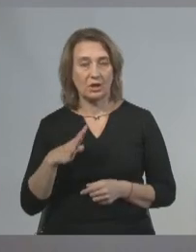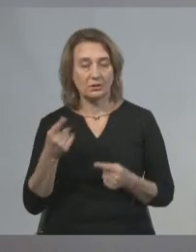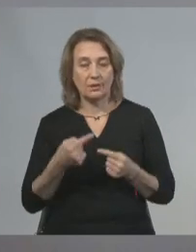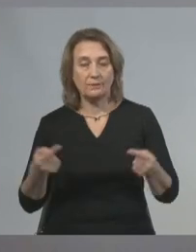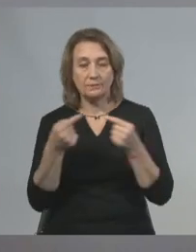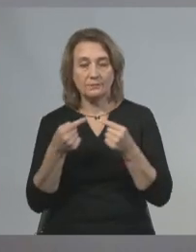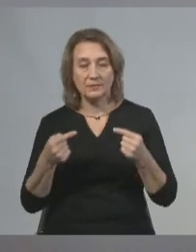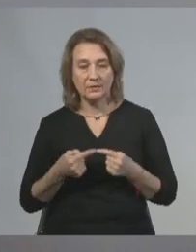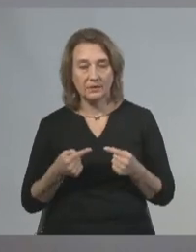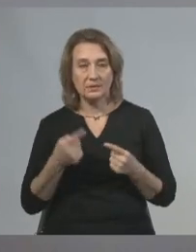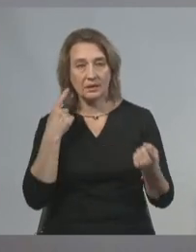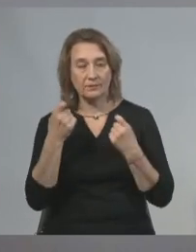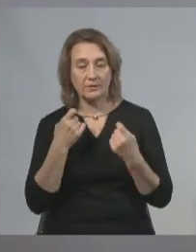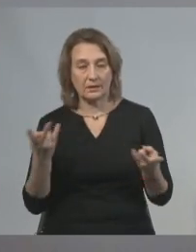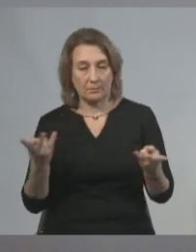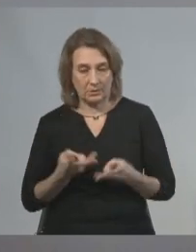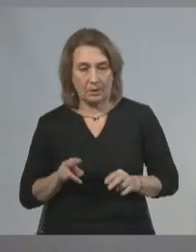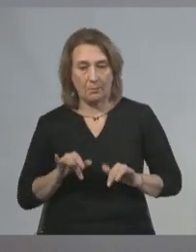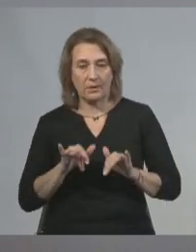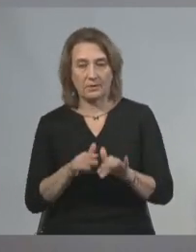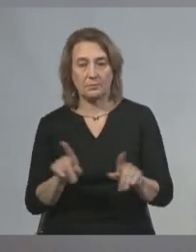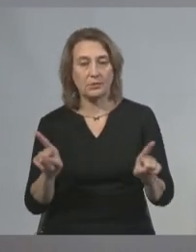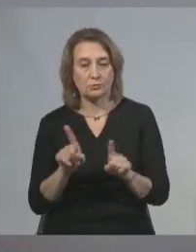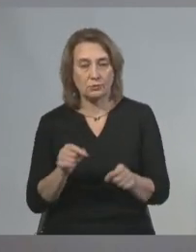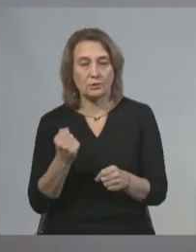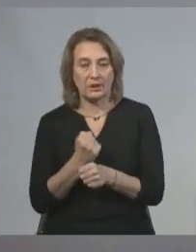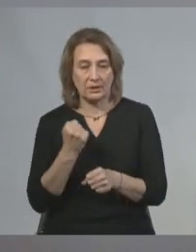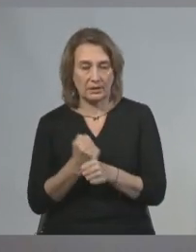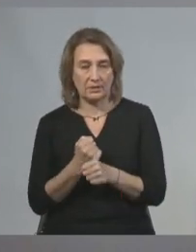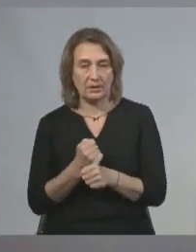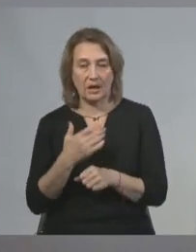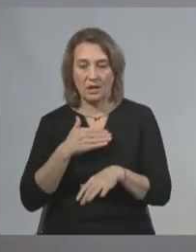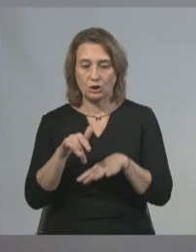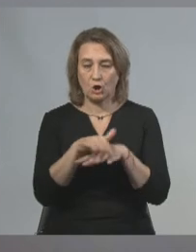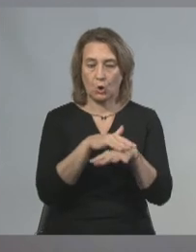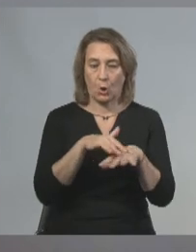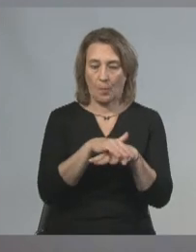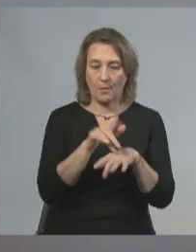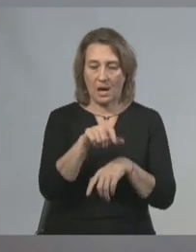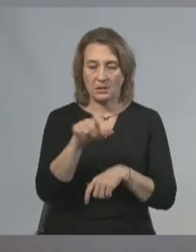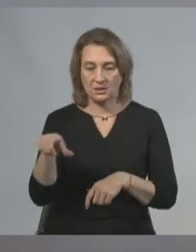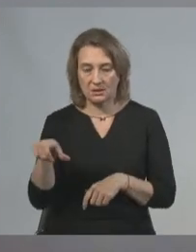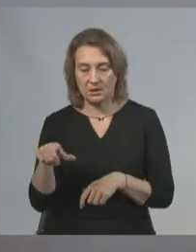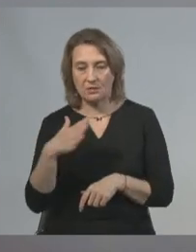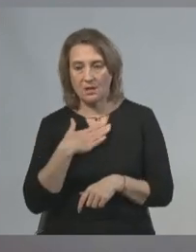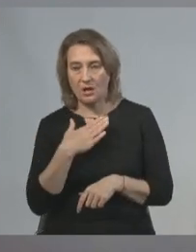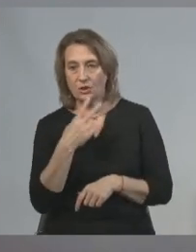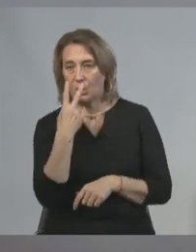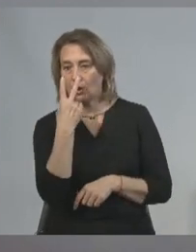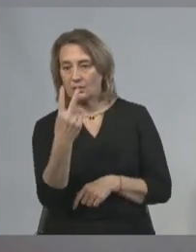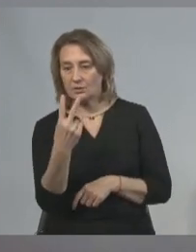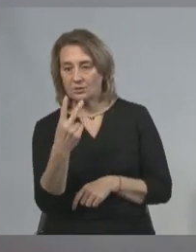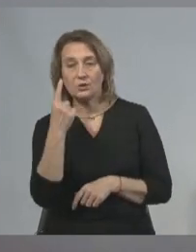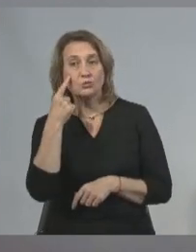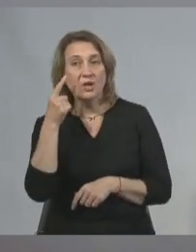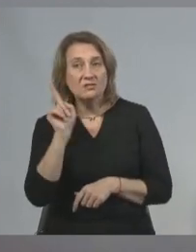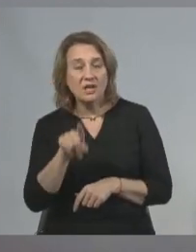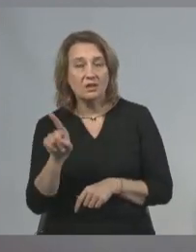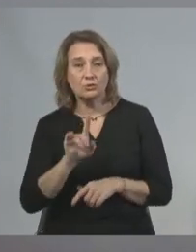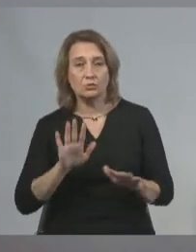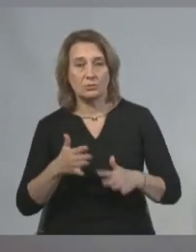uh public our leaders and viewers they have already uh know uh what happened and uh who